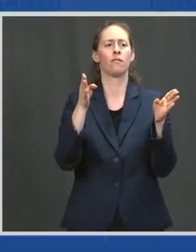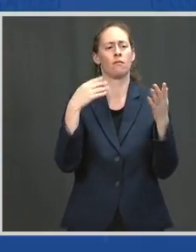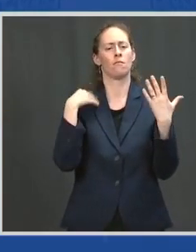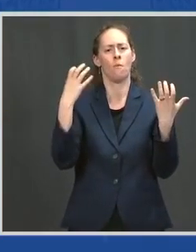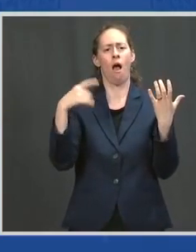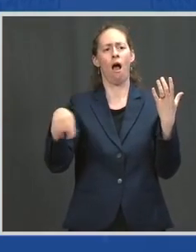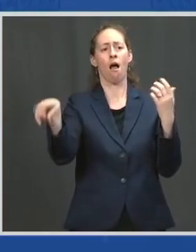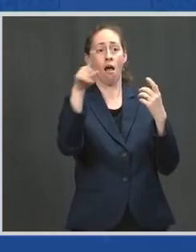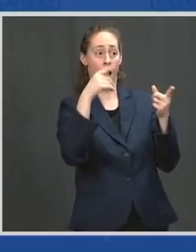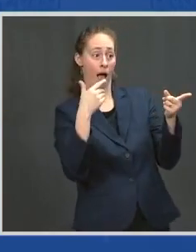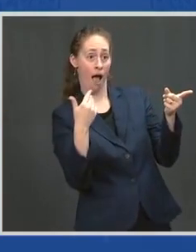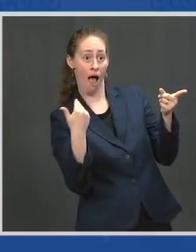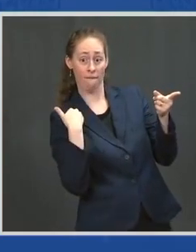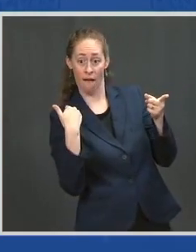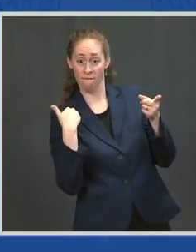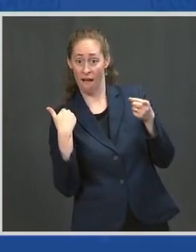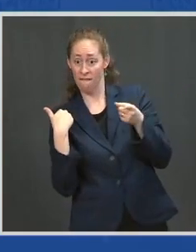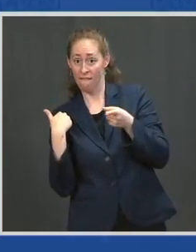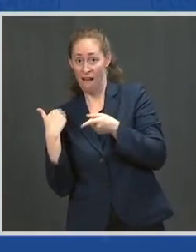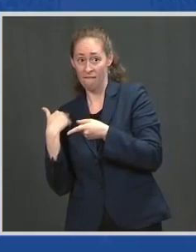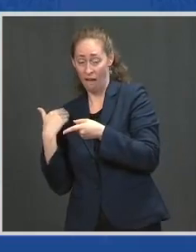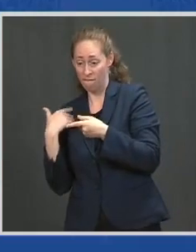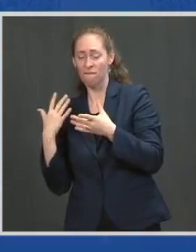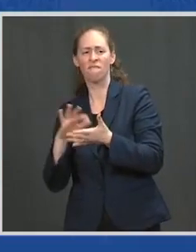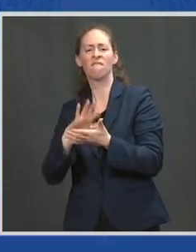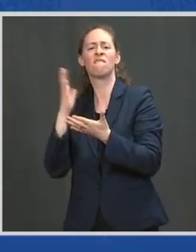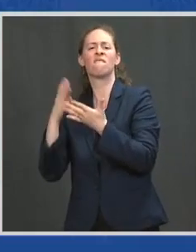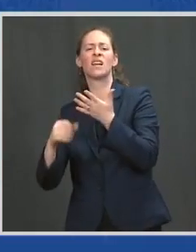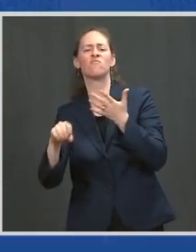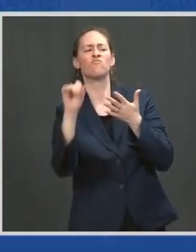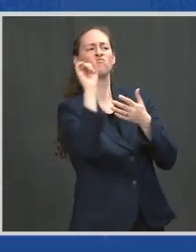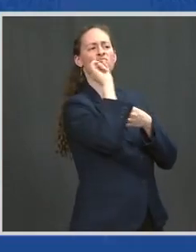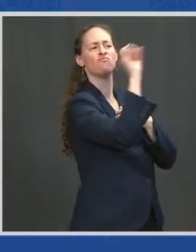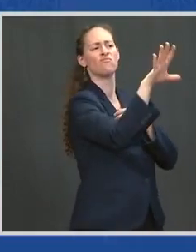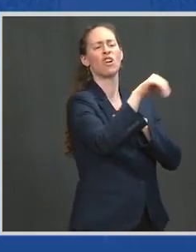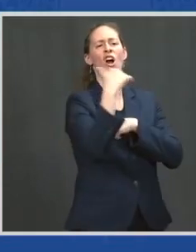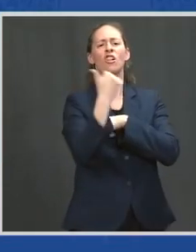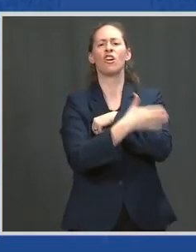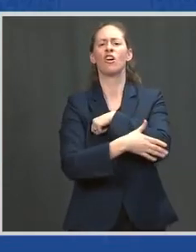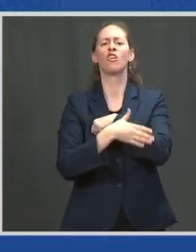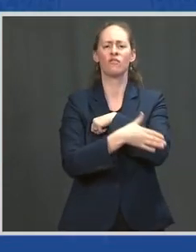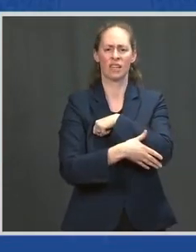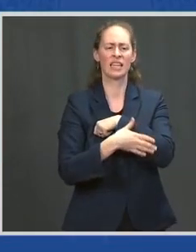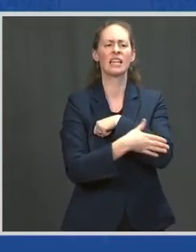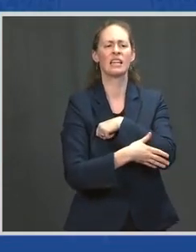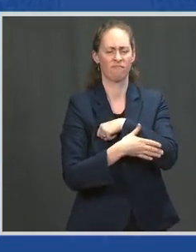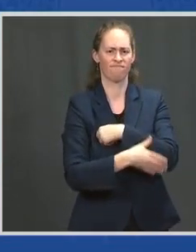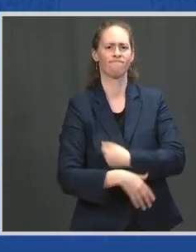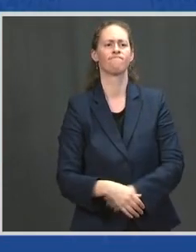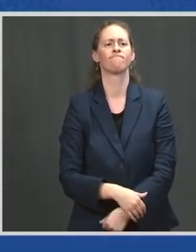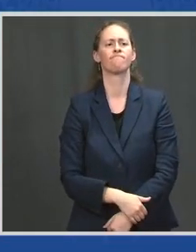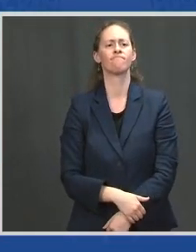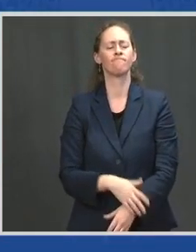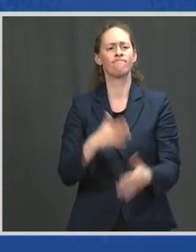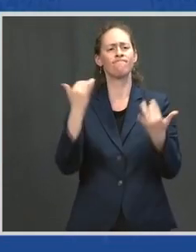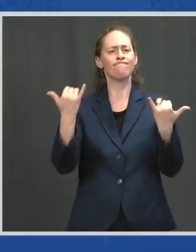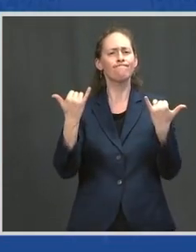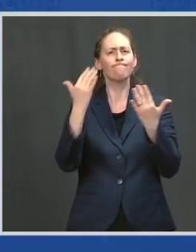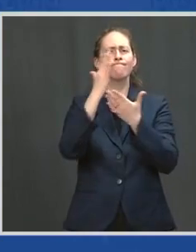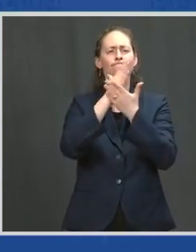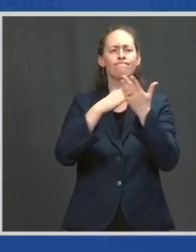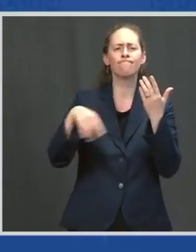all Americans. And what's happening now is all the talk about how people were not going to get shots, they were not going to be